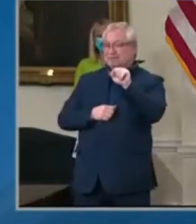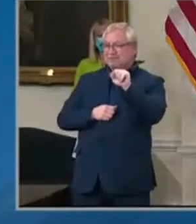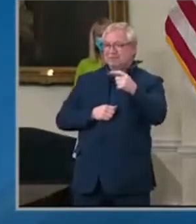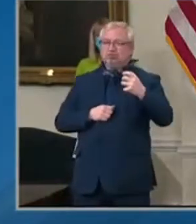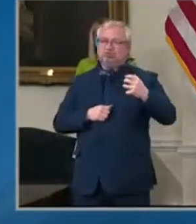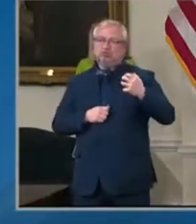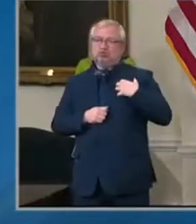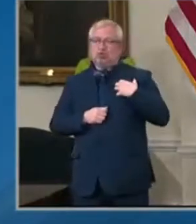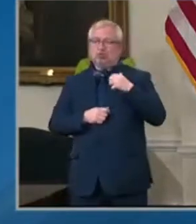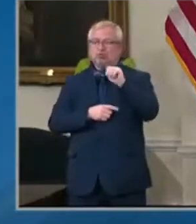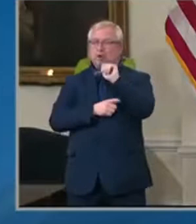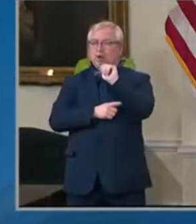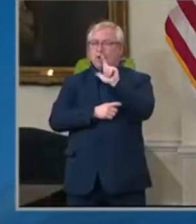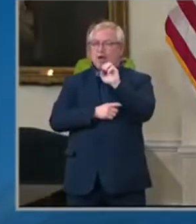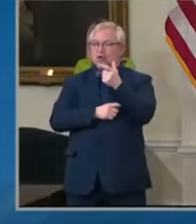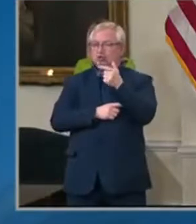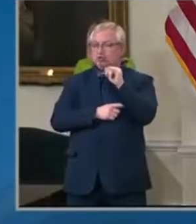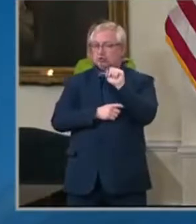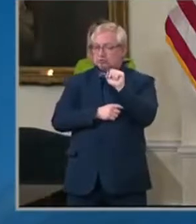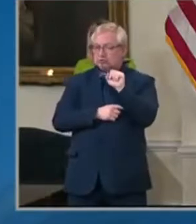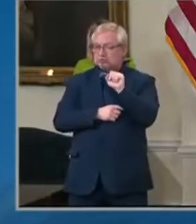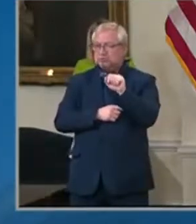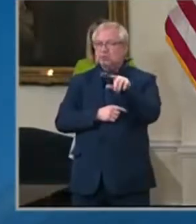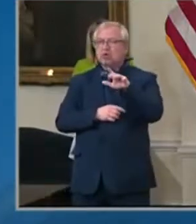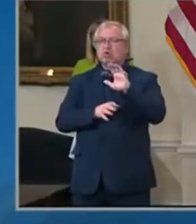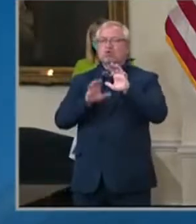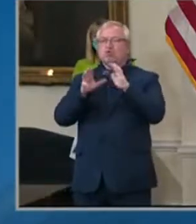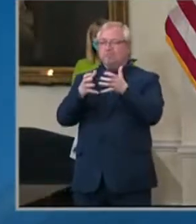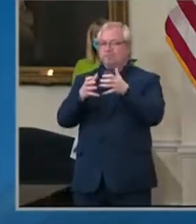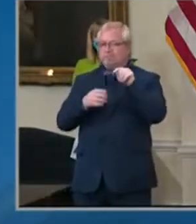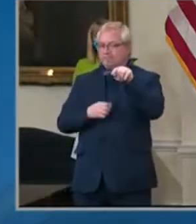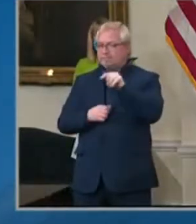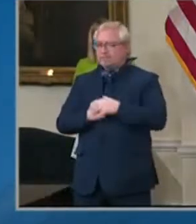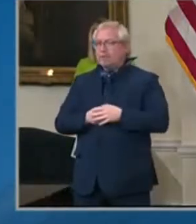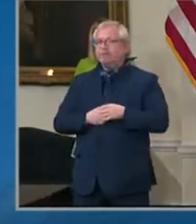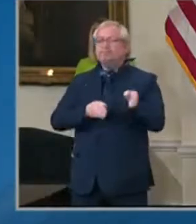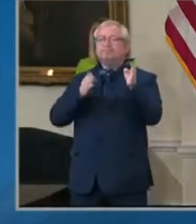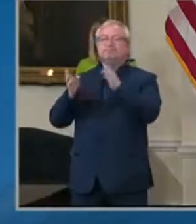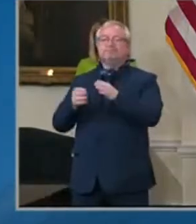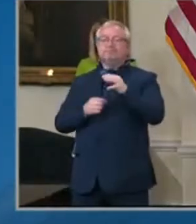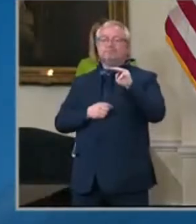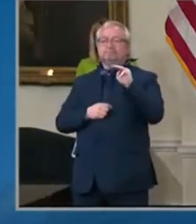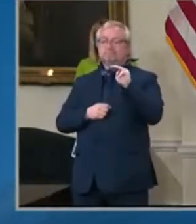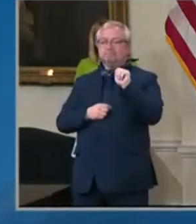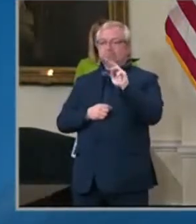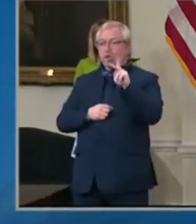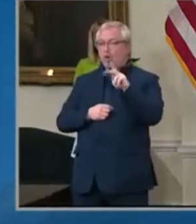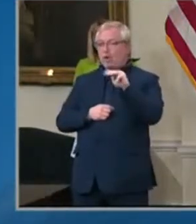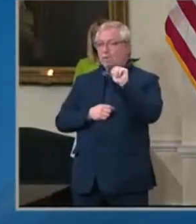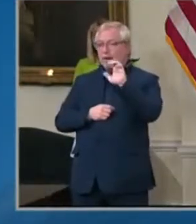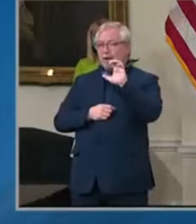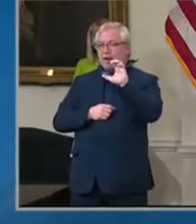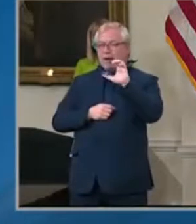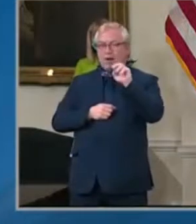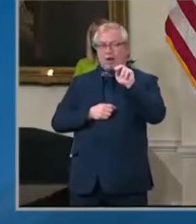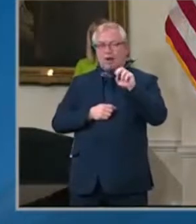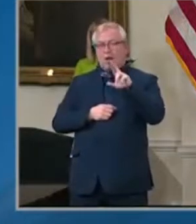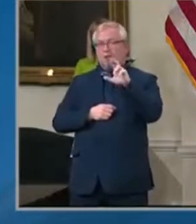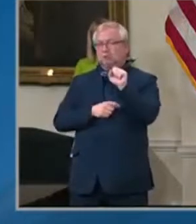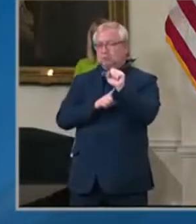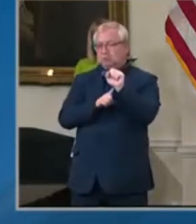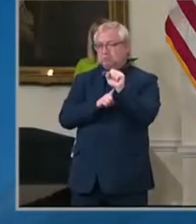the largest staffing firm in the United States, Mark McManus, who is the general president of the